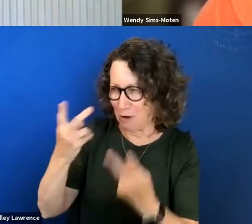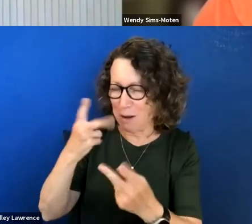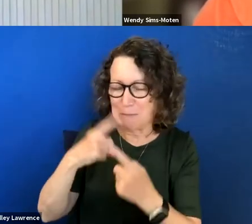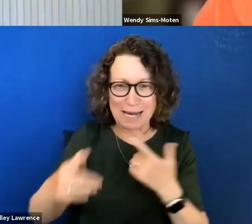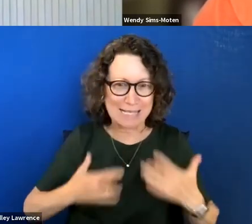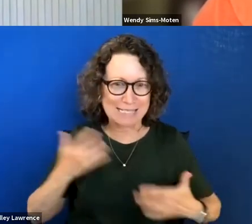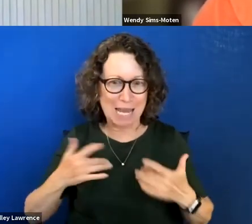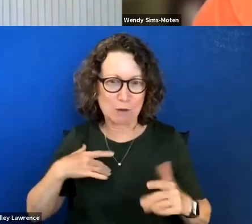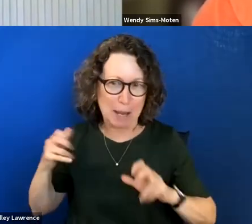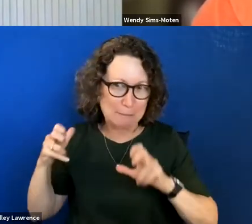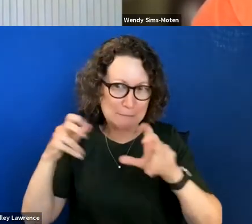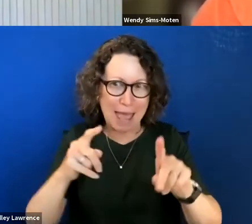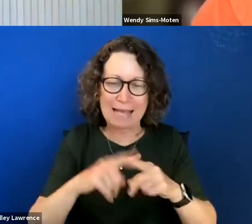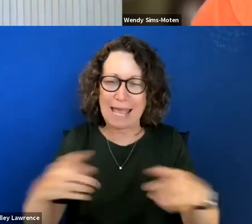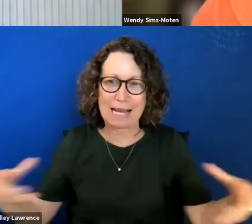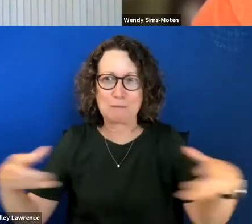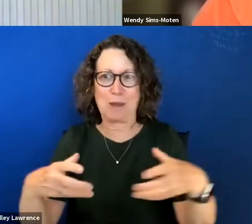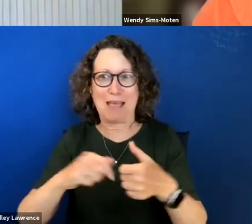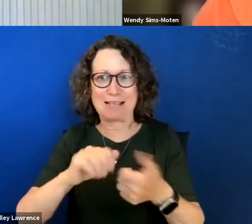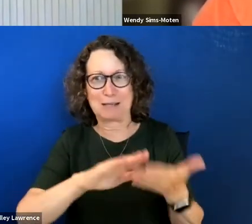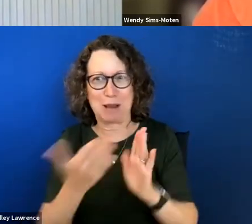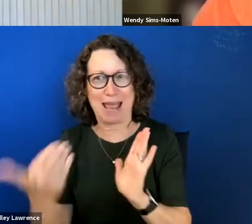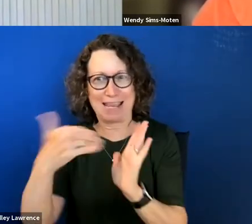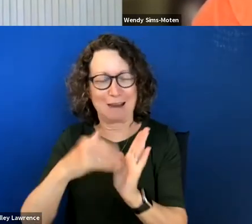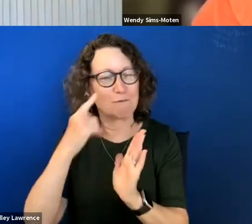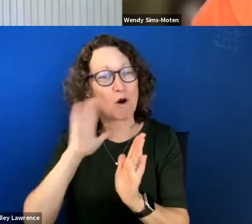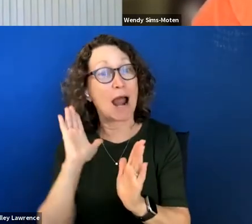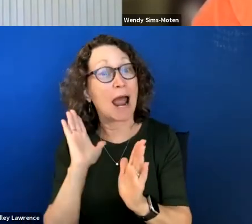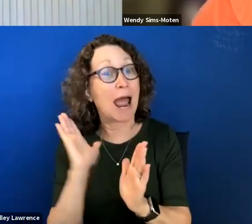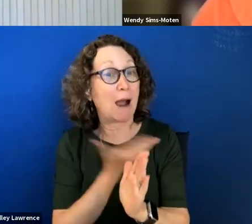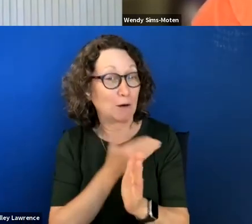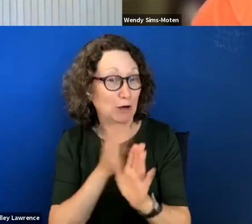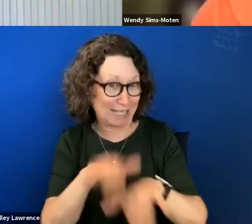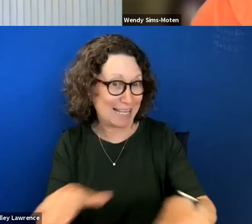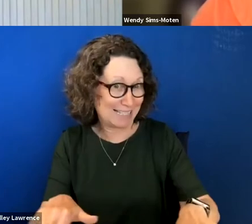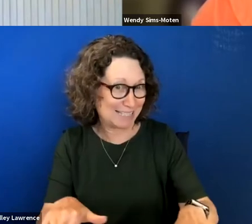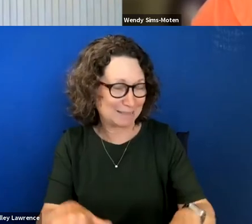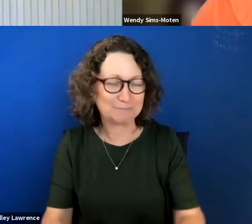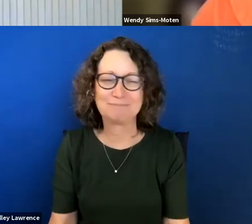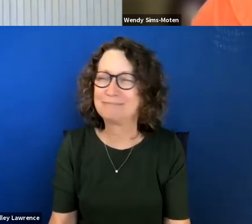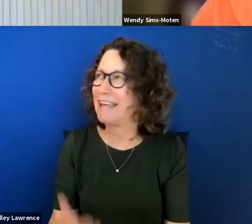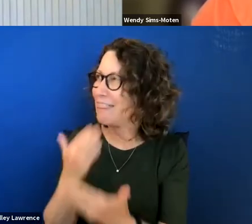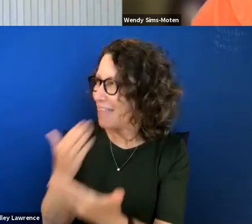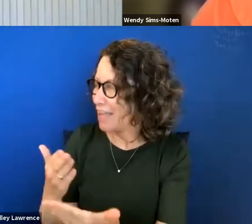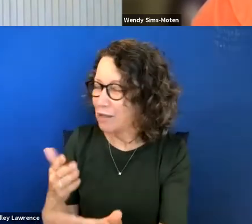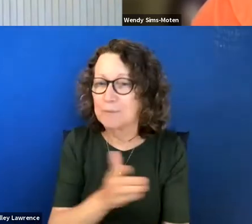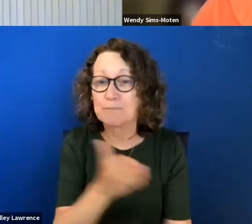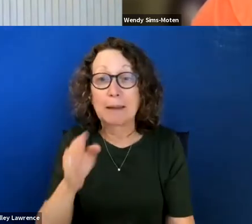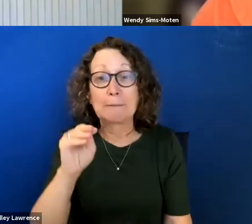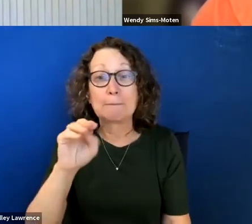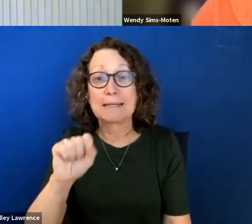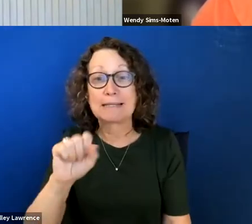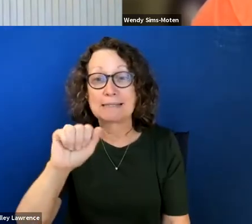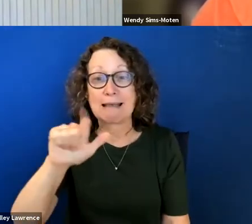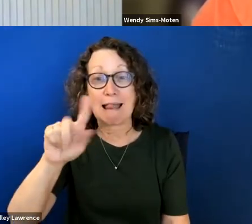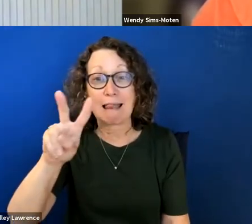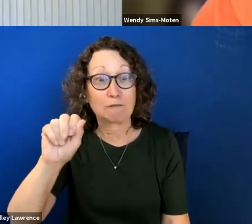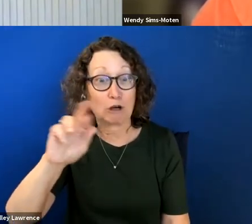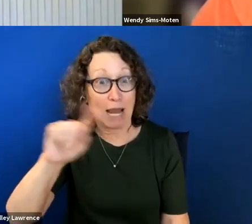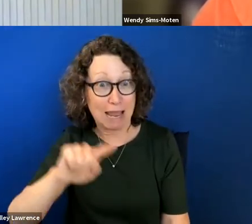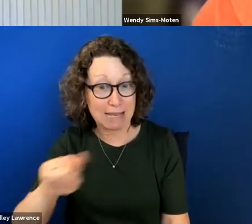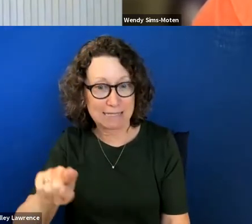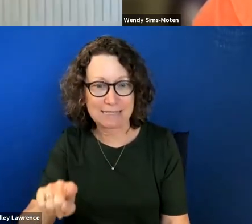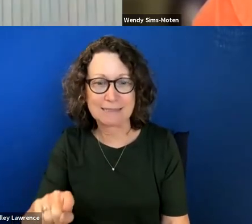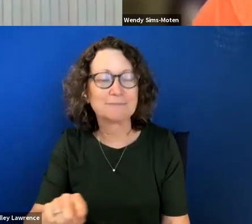excited to get back and come together as a community for our kids. Thanks. Terrific, thank you. And Ms. Alvarez, please. Yes, a